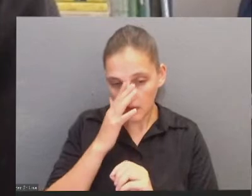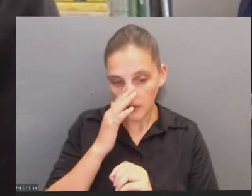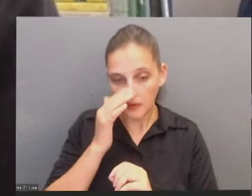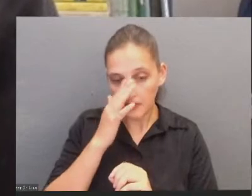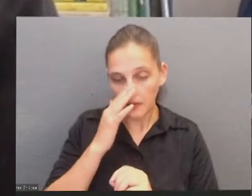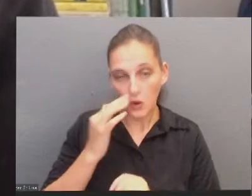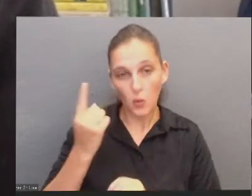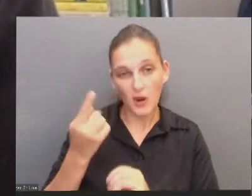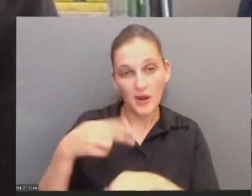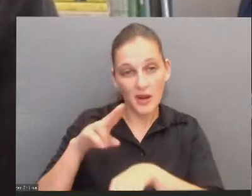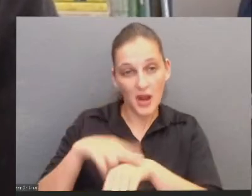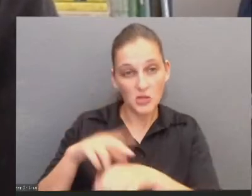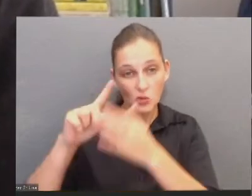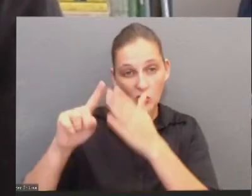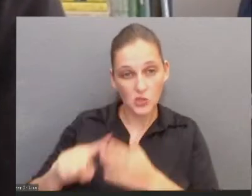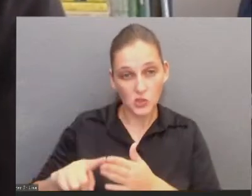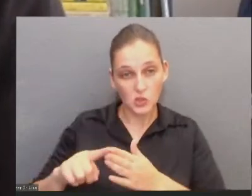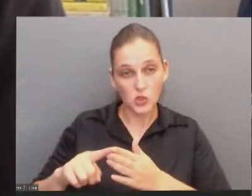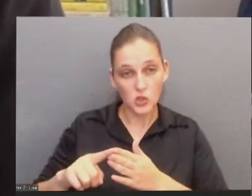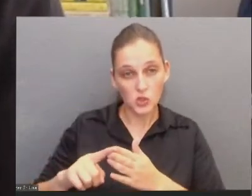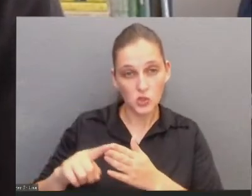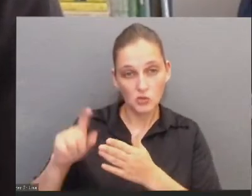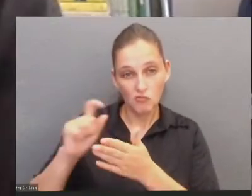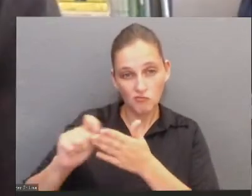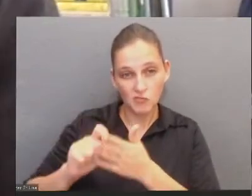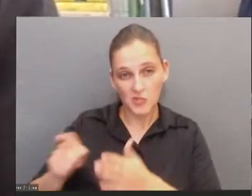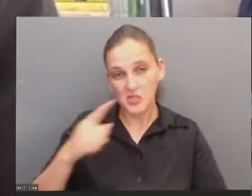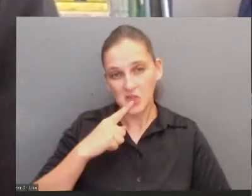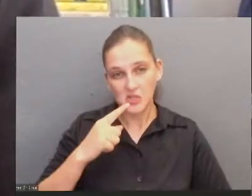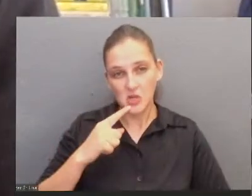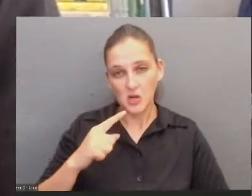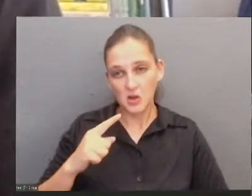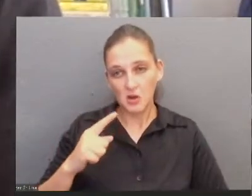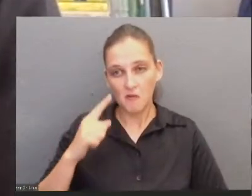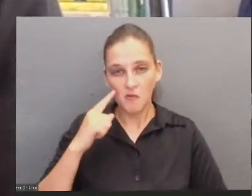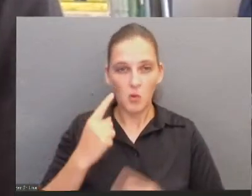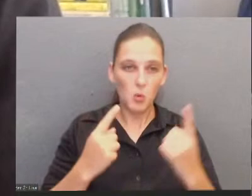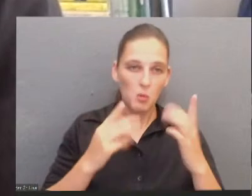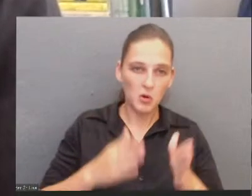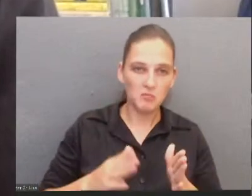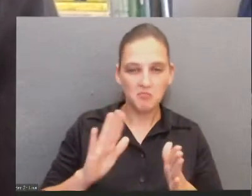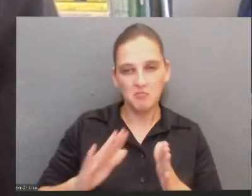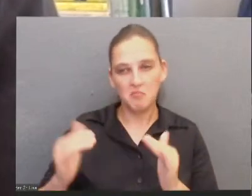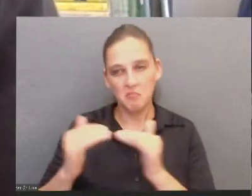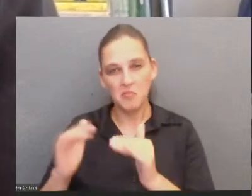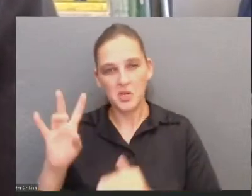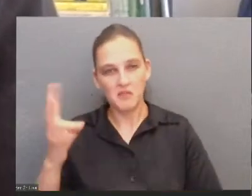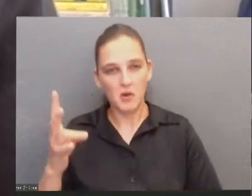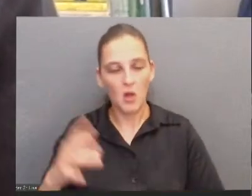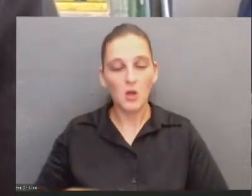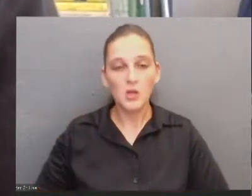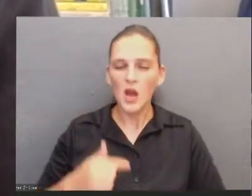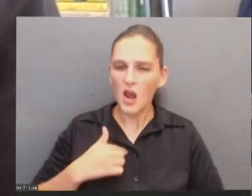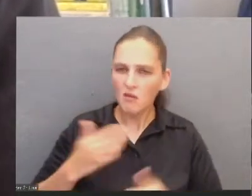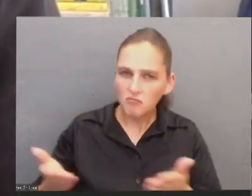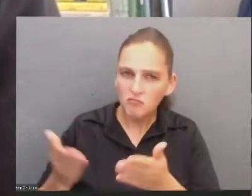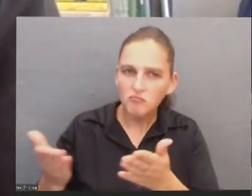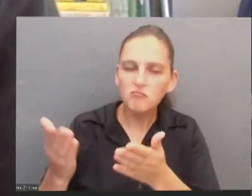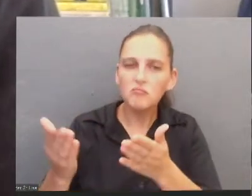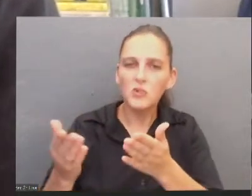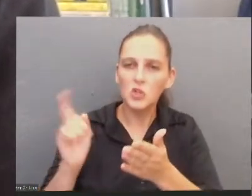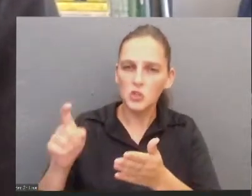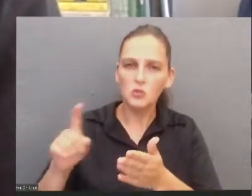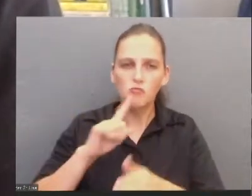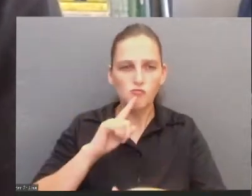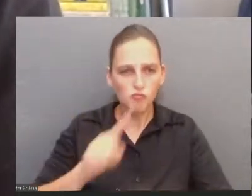somewhere around $7. I support any recommendation that ensures meaningful participation by people with lived